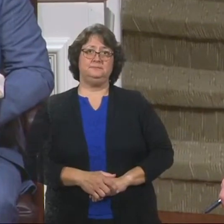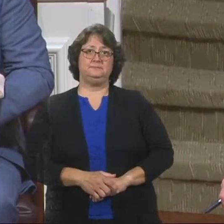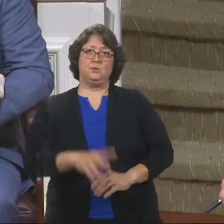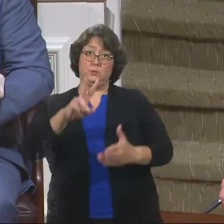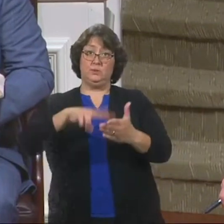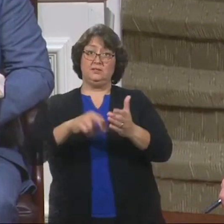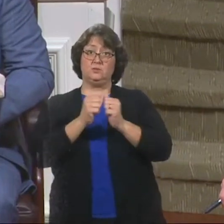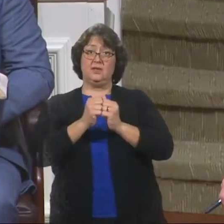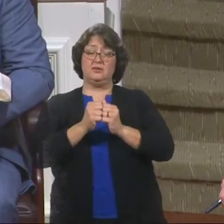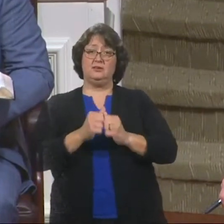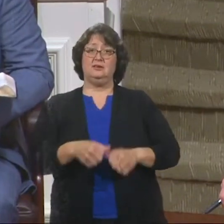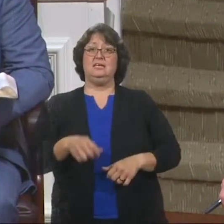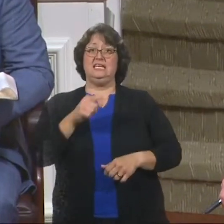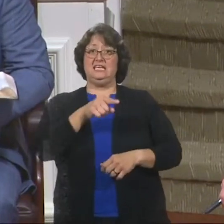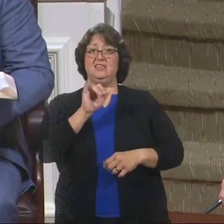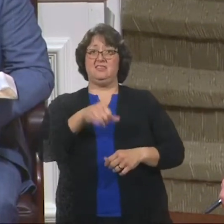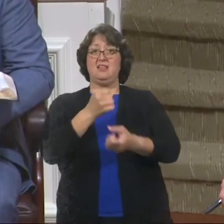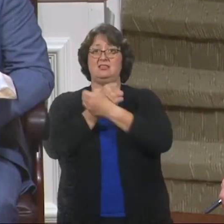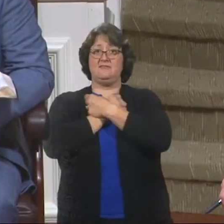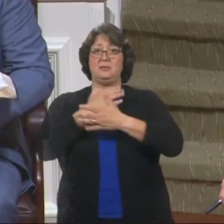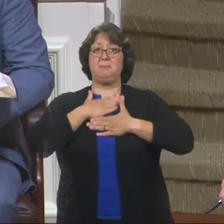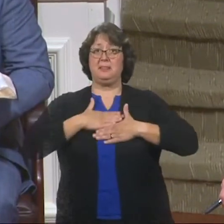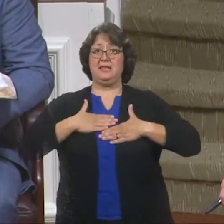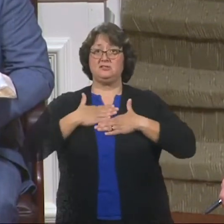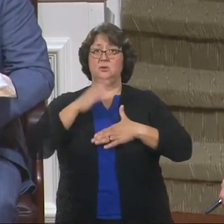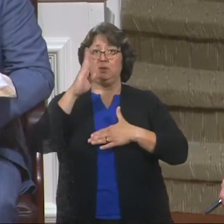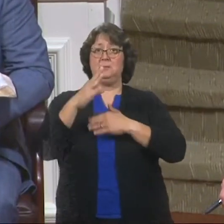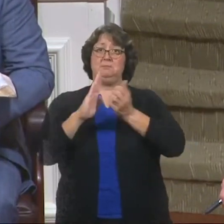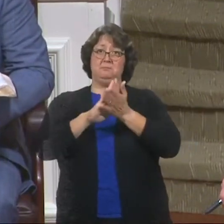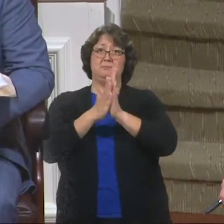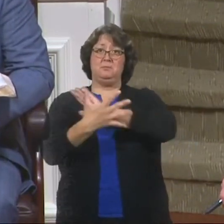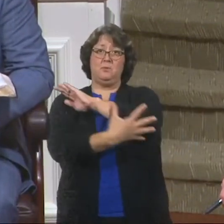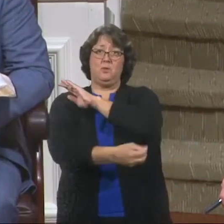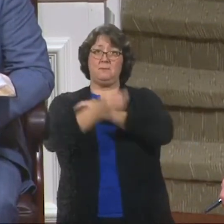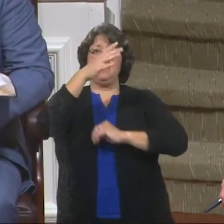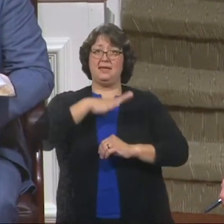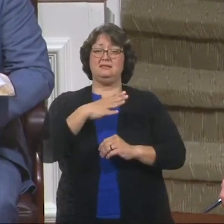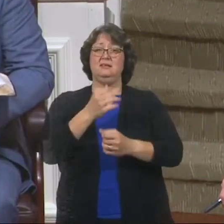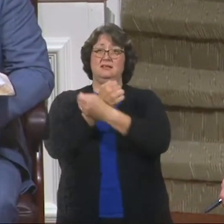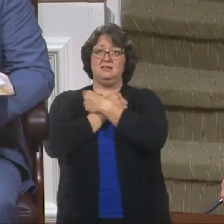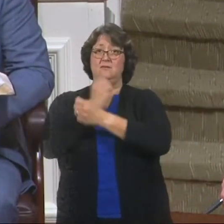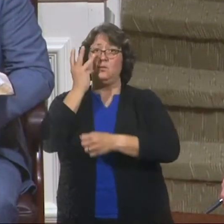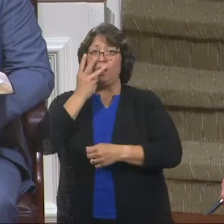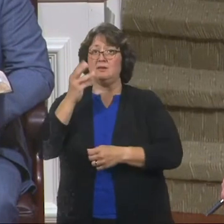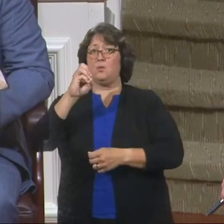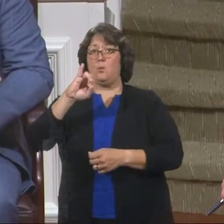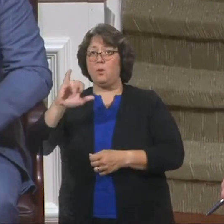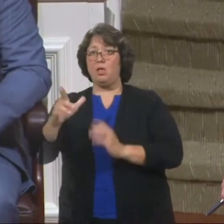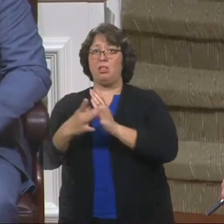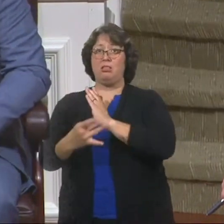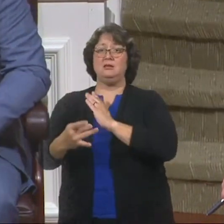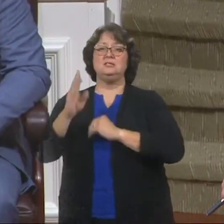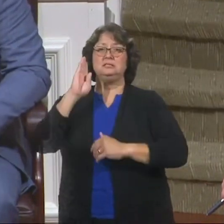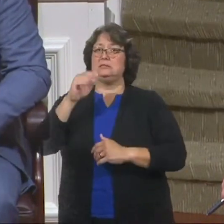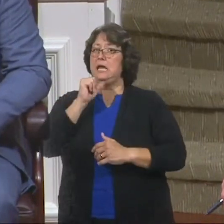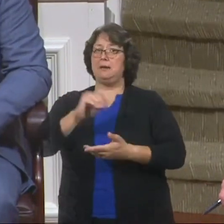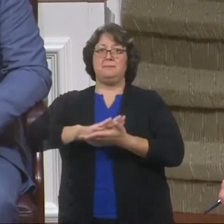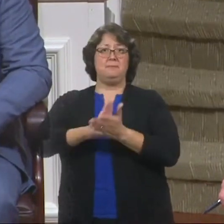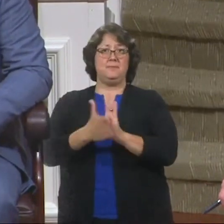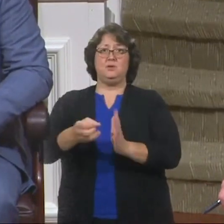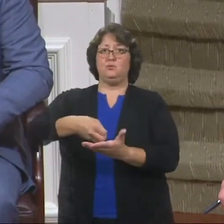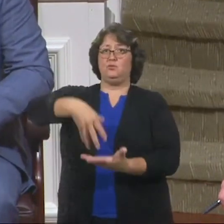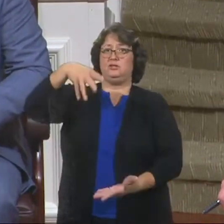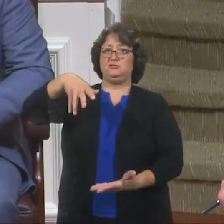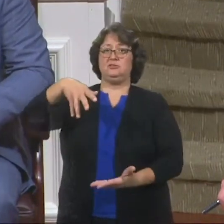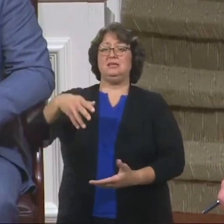Let's read it together. He that loveth pleasure shall be a poor man. He that loveth wine and oil. So the Bible tells us,